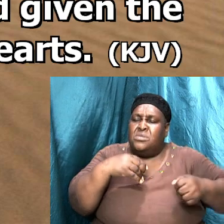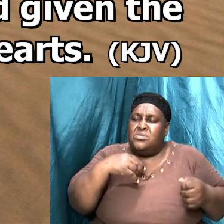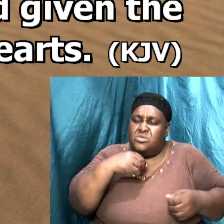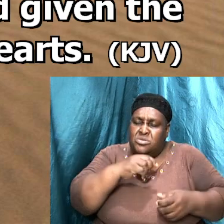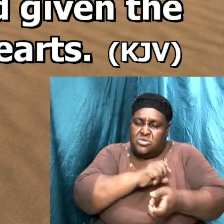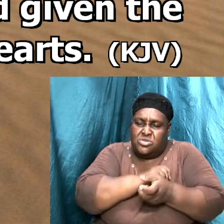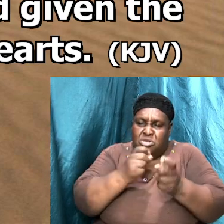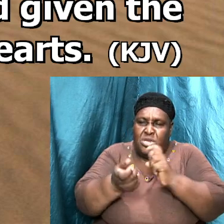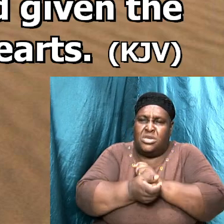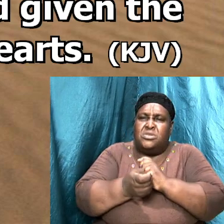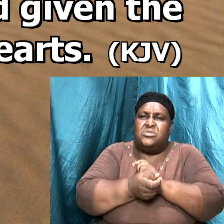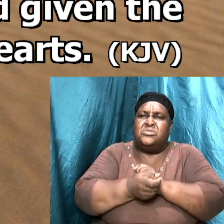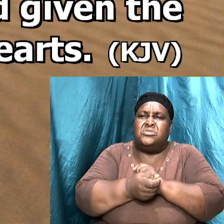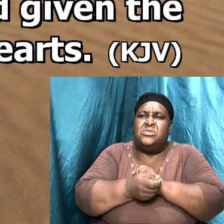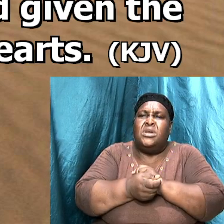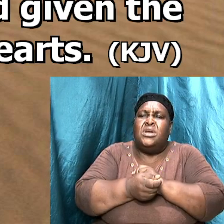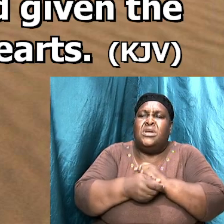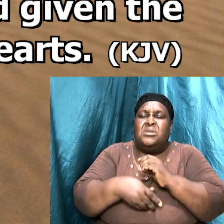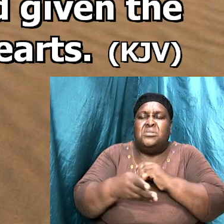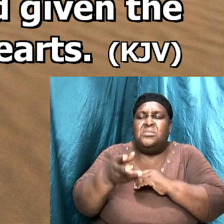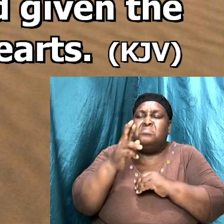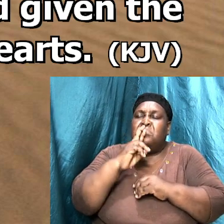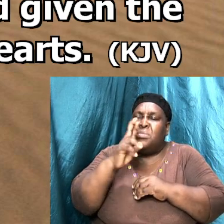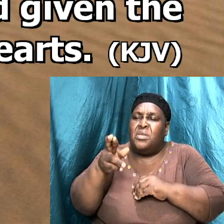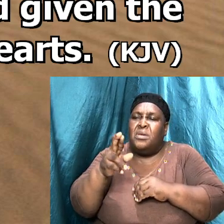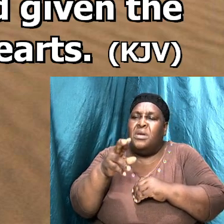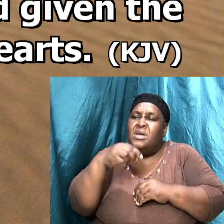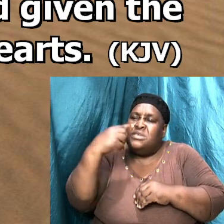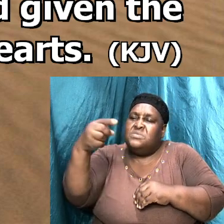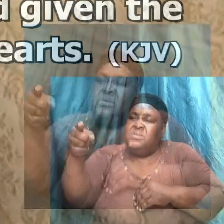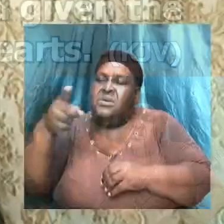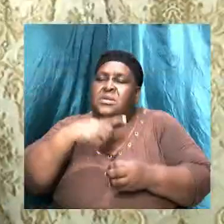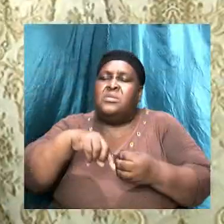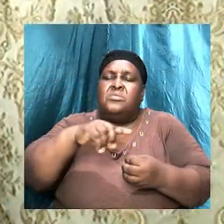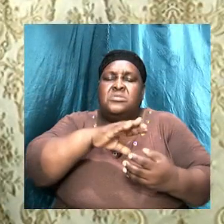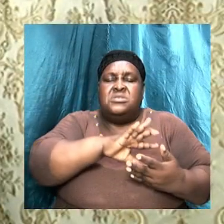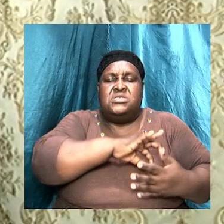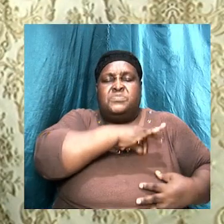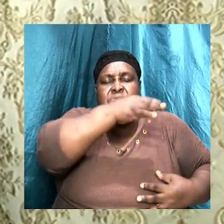and we say that they are referring to the Spirit of God.